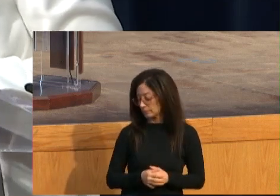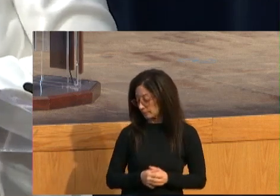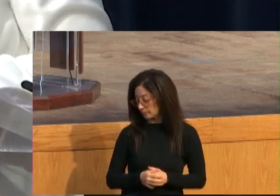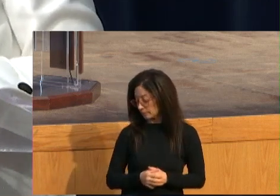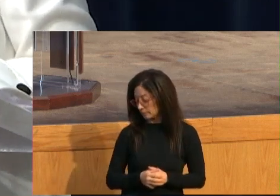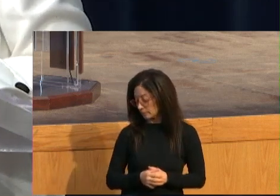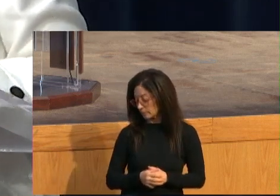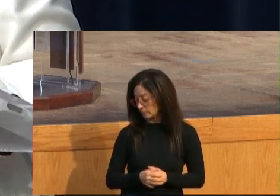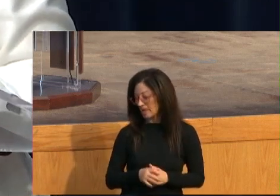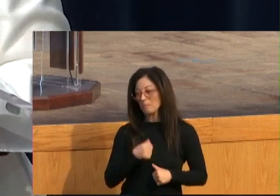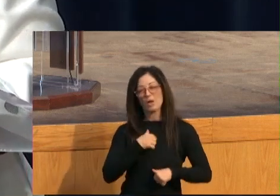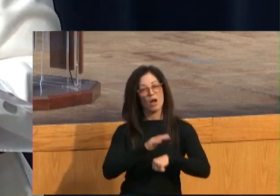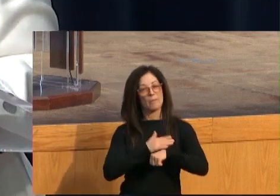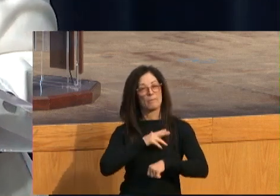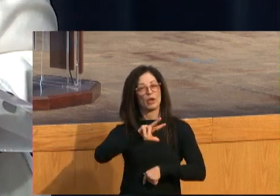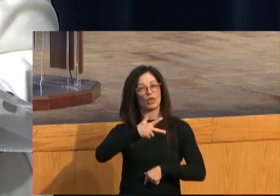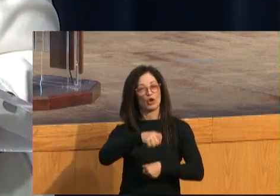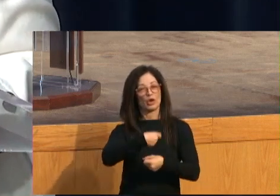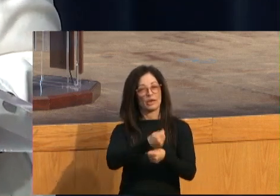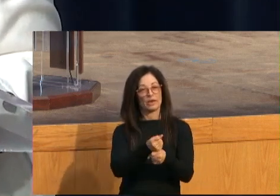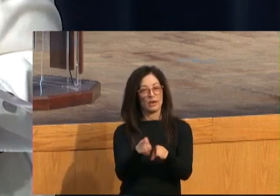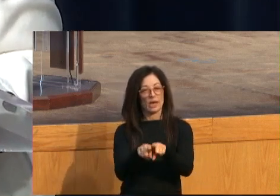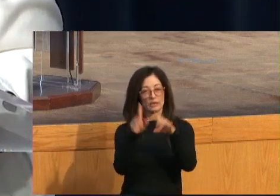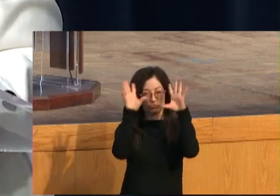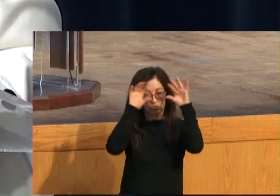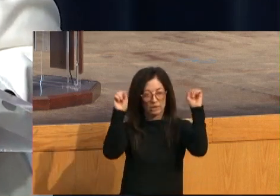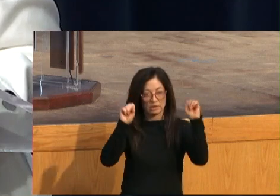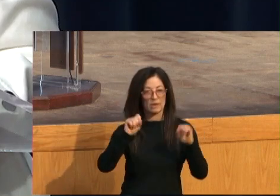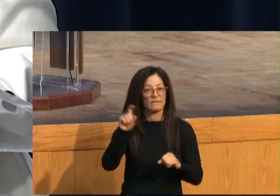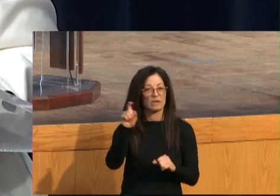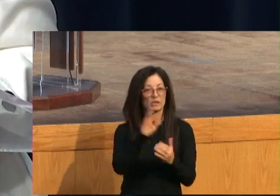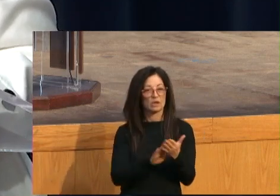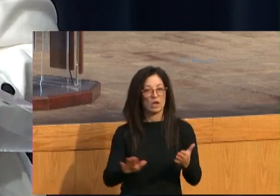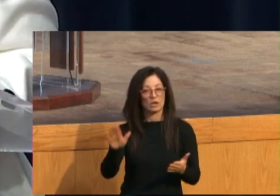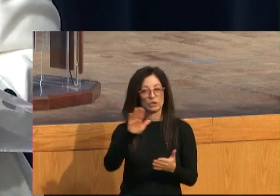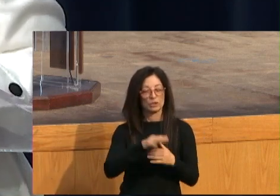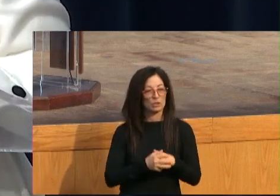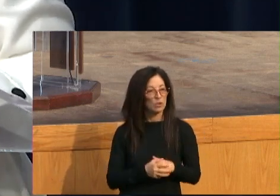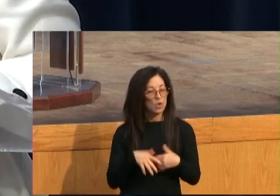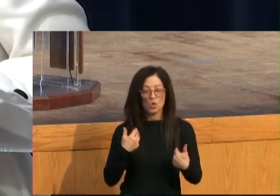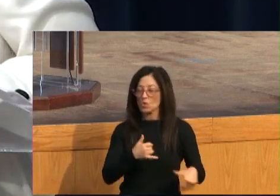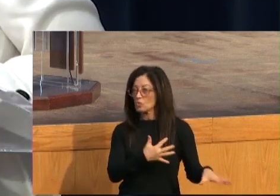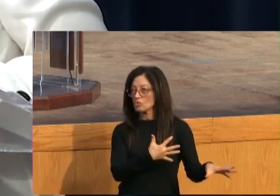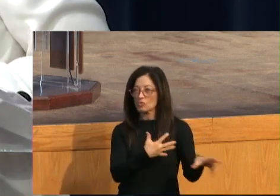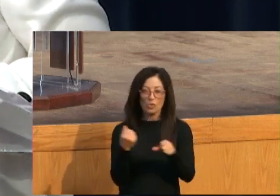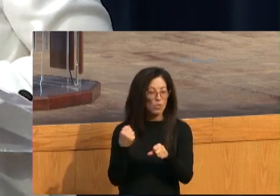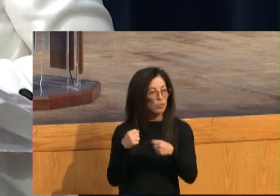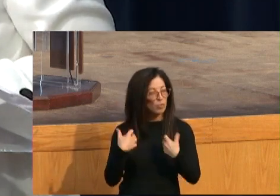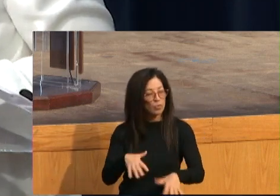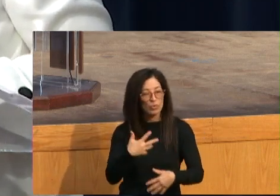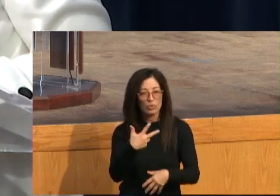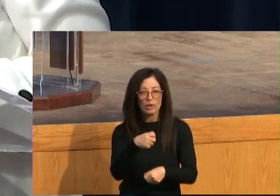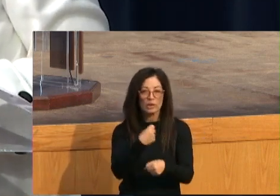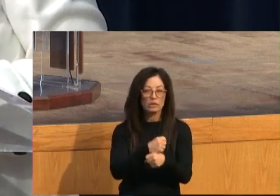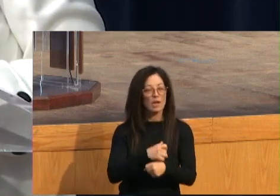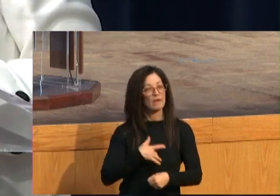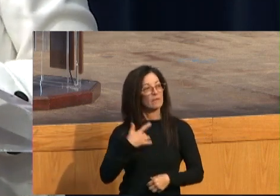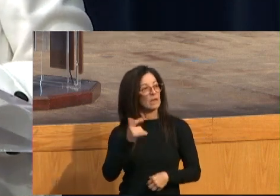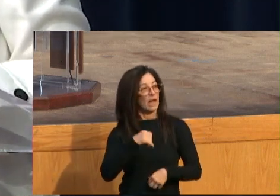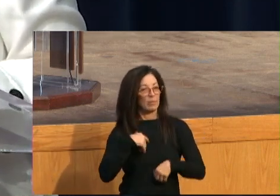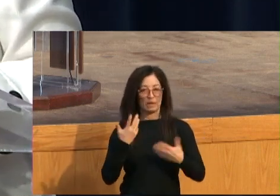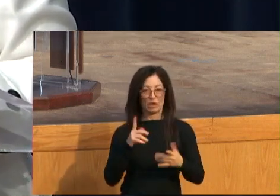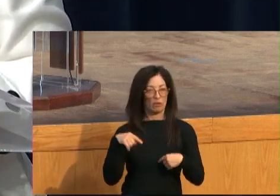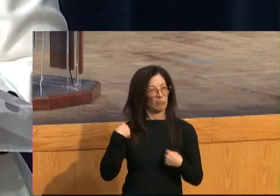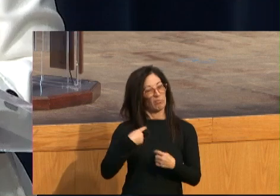my third year as the president of Phoenix College, and it has flown by. I feel like I've been here